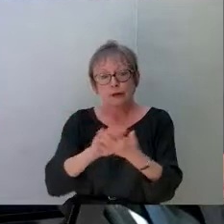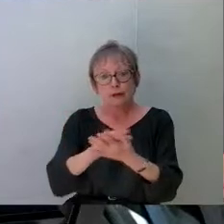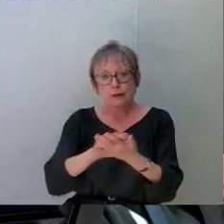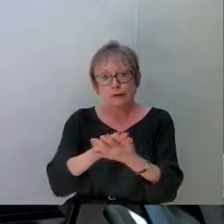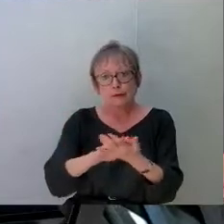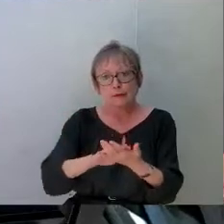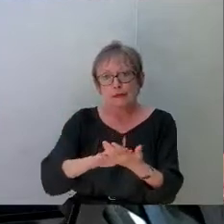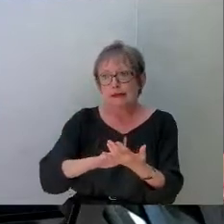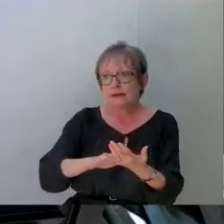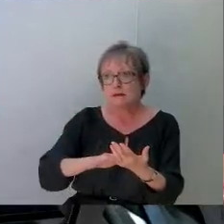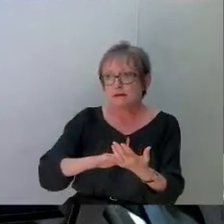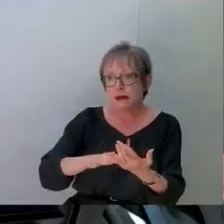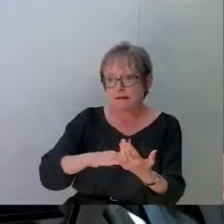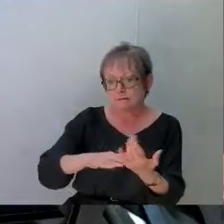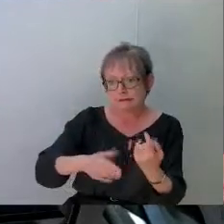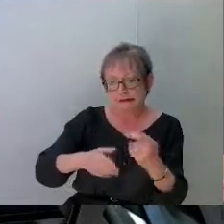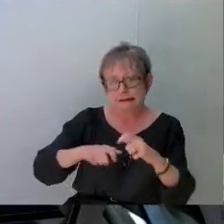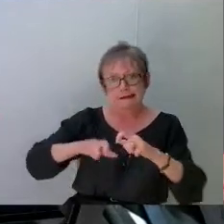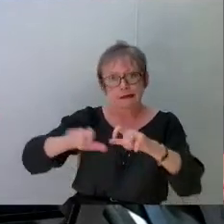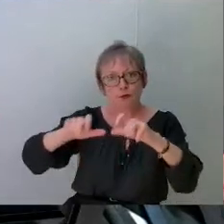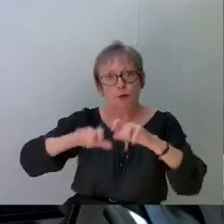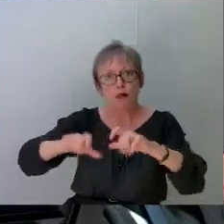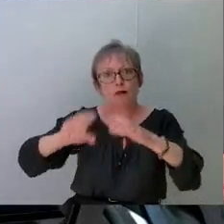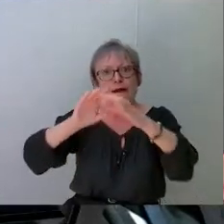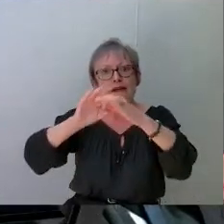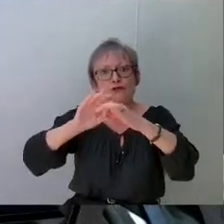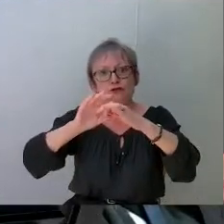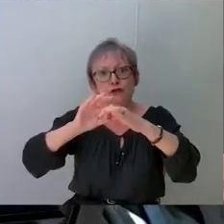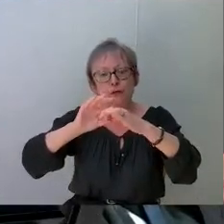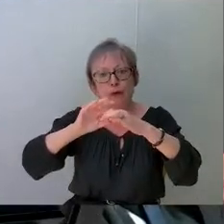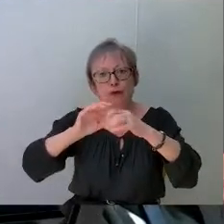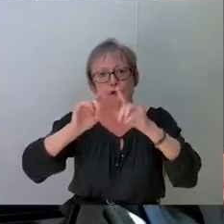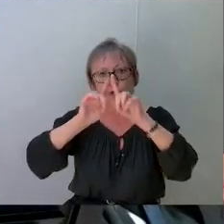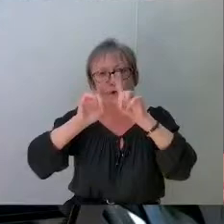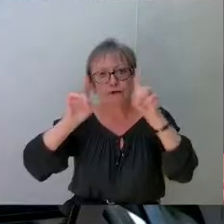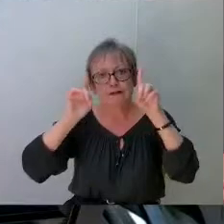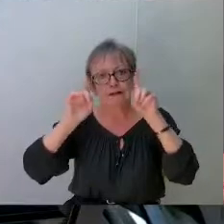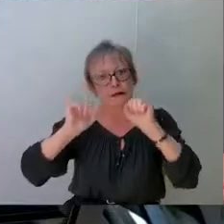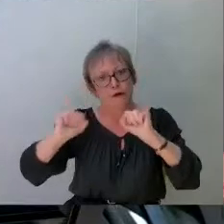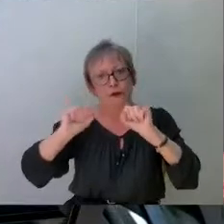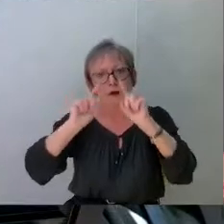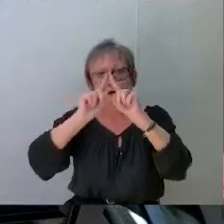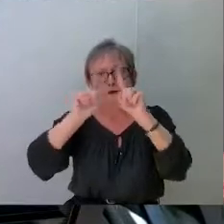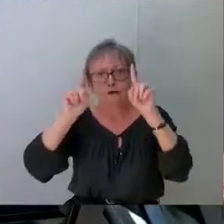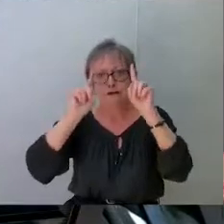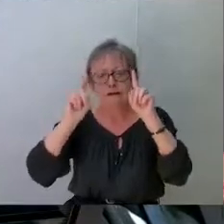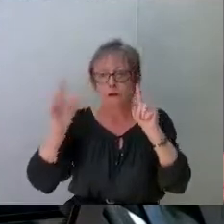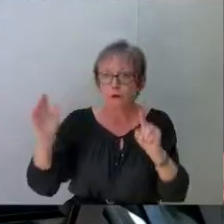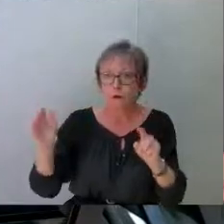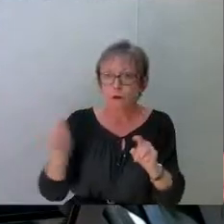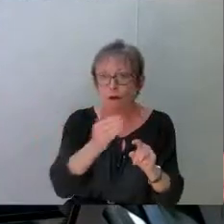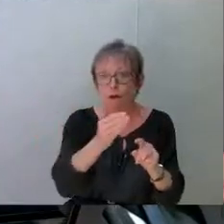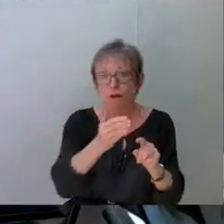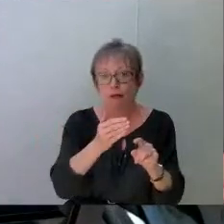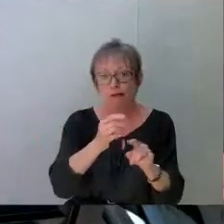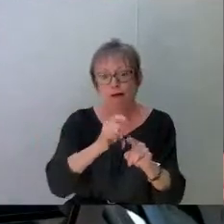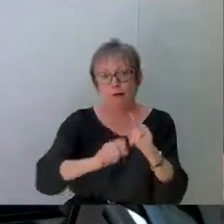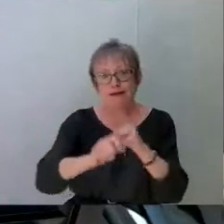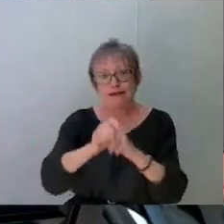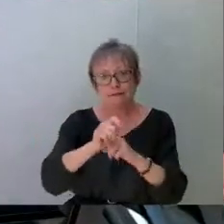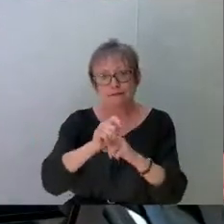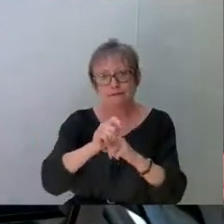this afternoon and beyond in that continuing relationship with your university. All of us, all of your